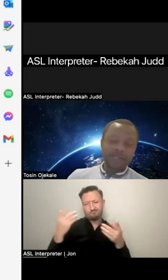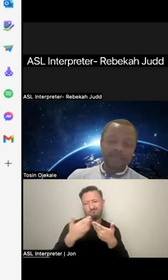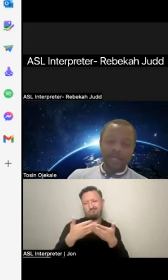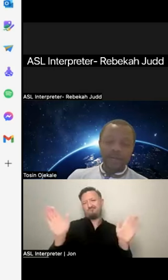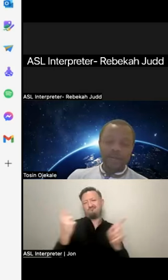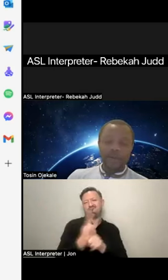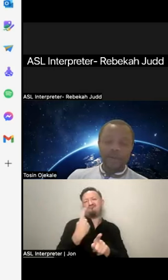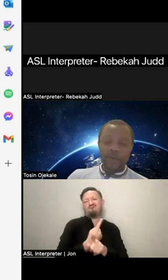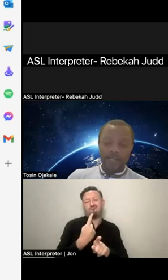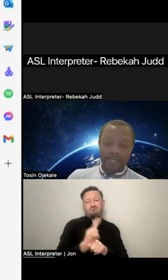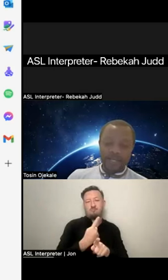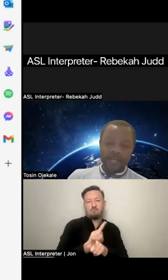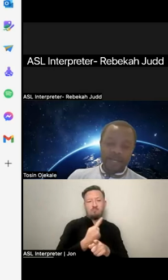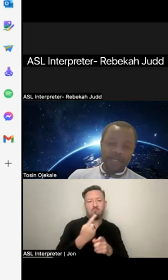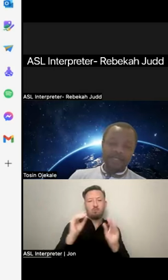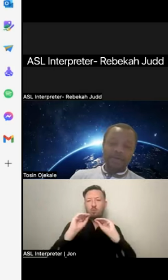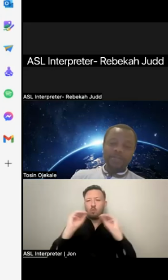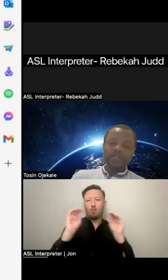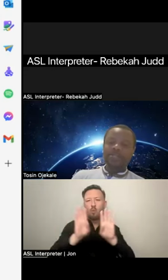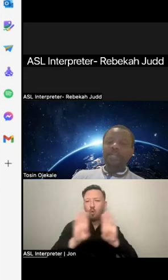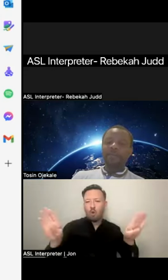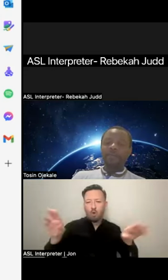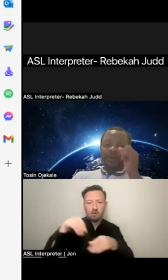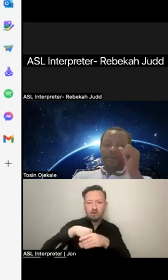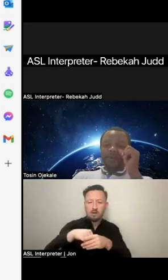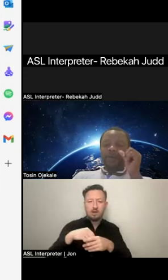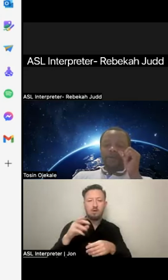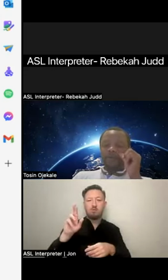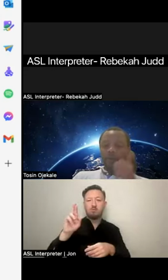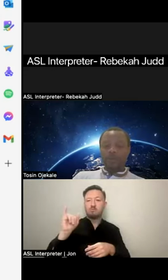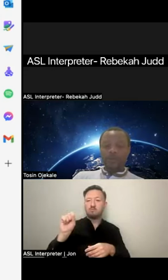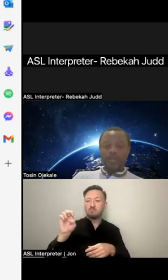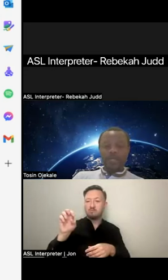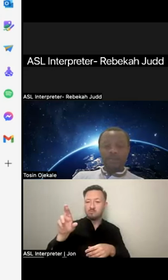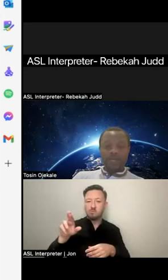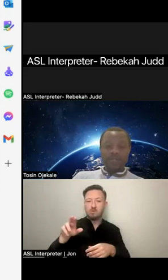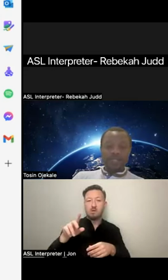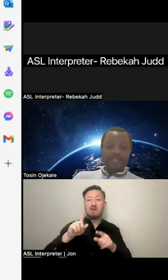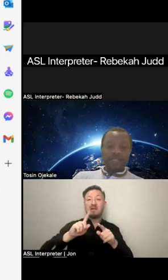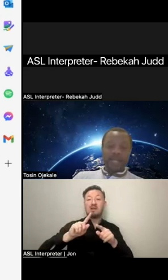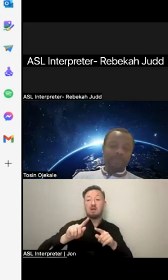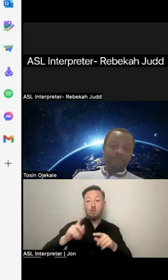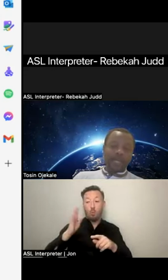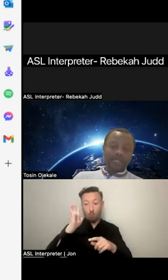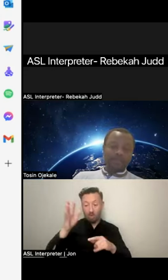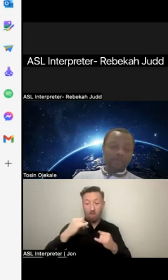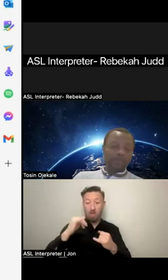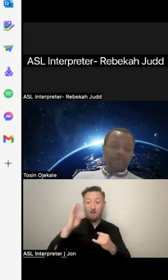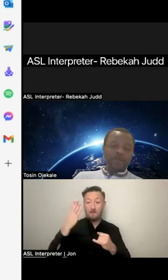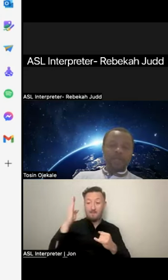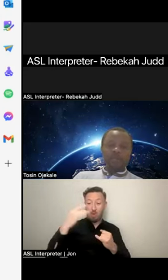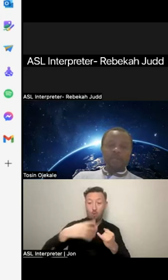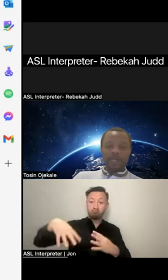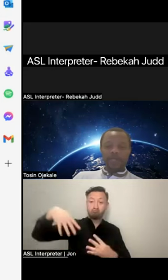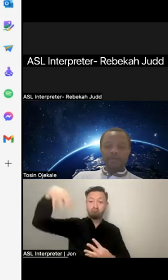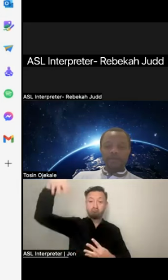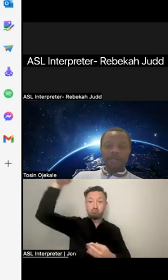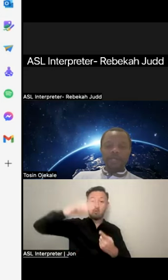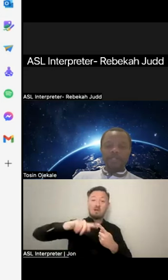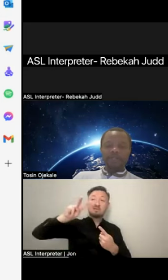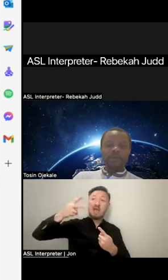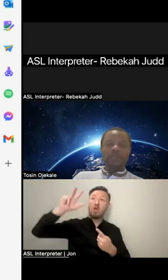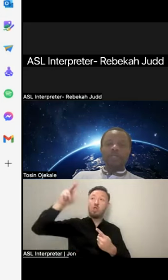not plenum or riser and on the same floor. So that's where you see this light blue being